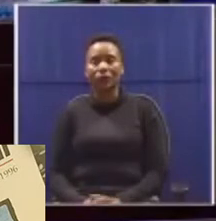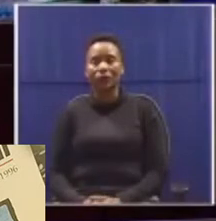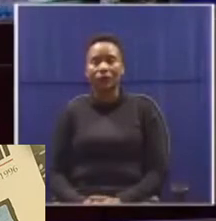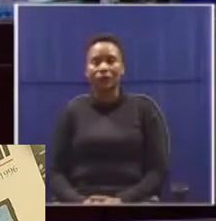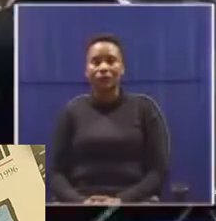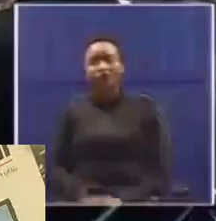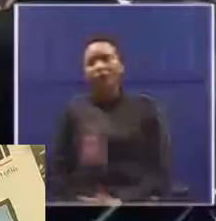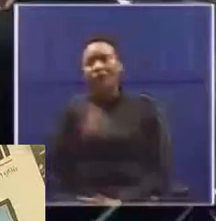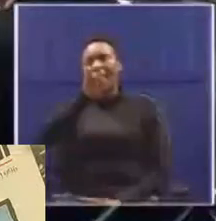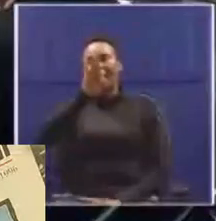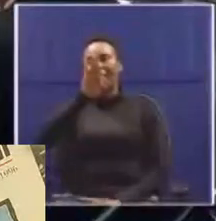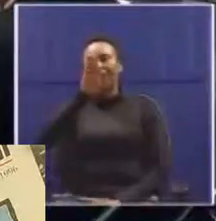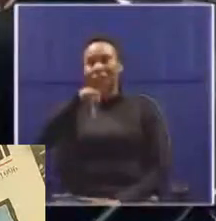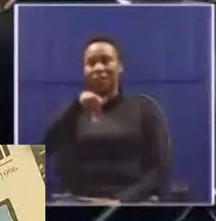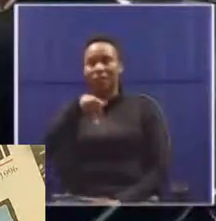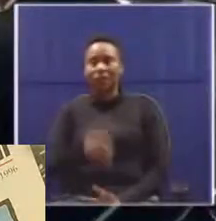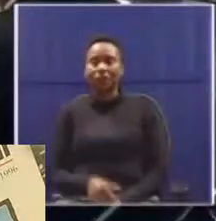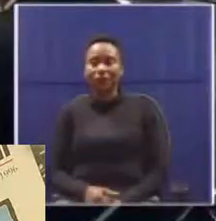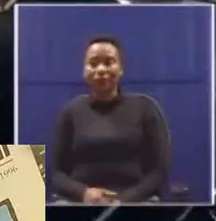ifp